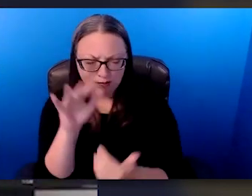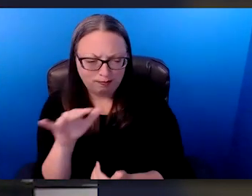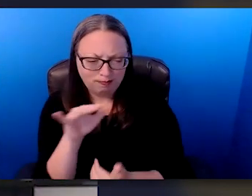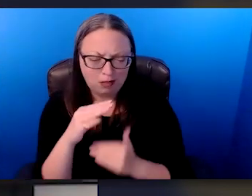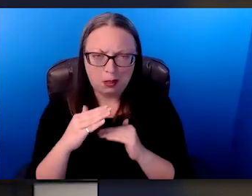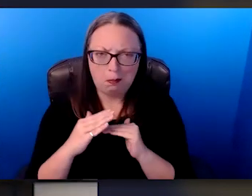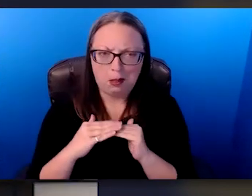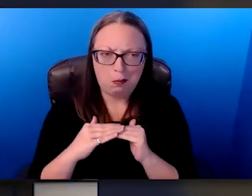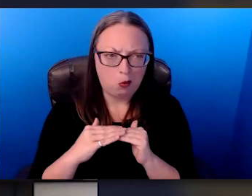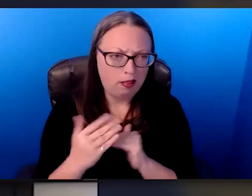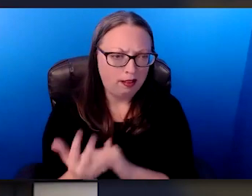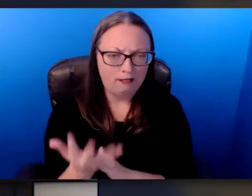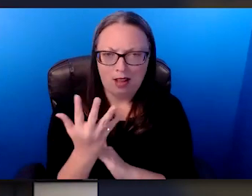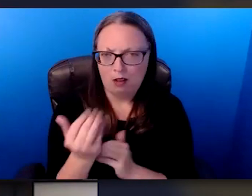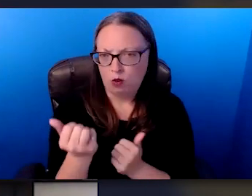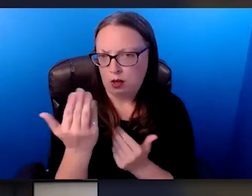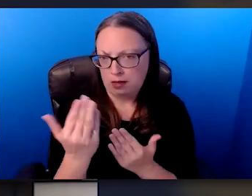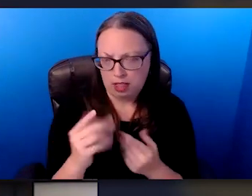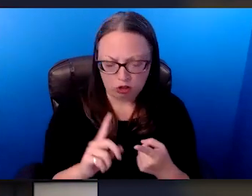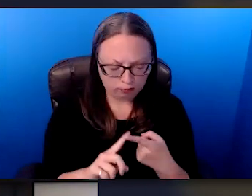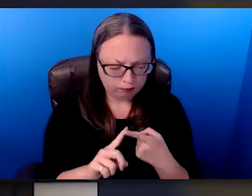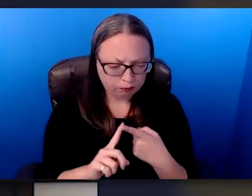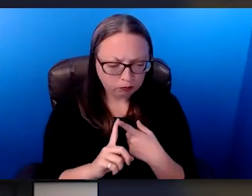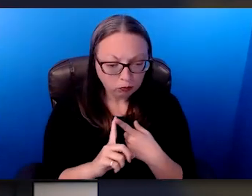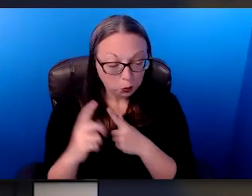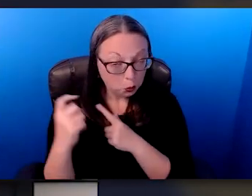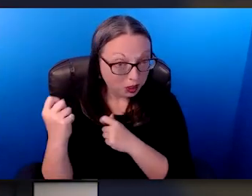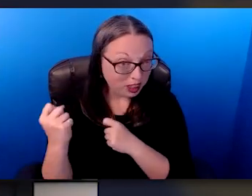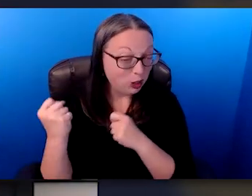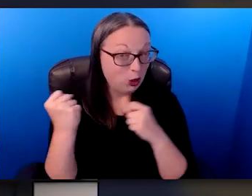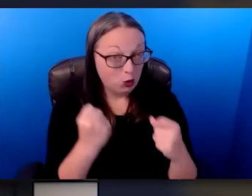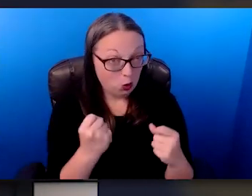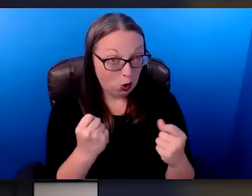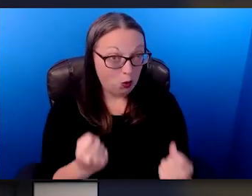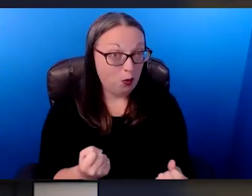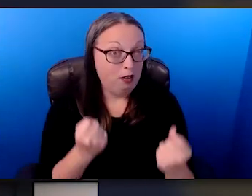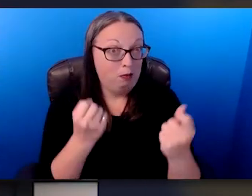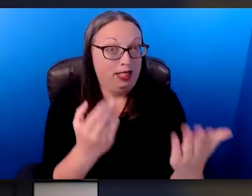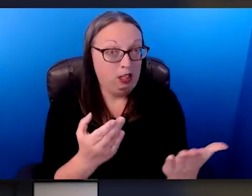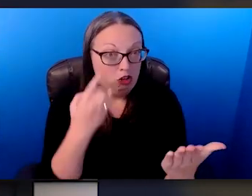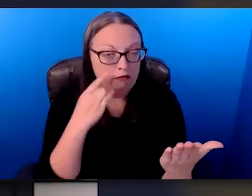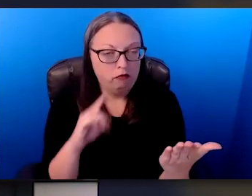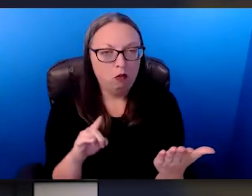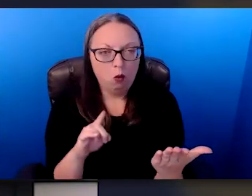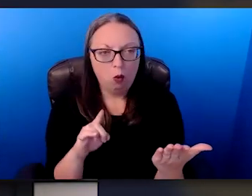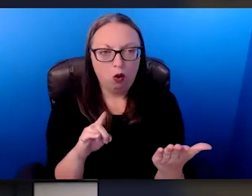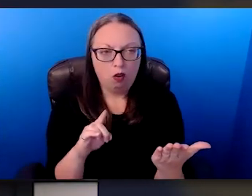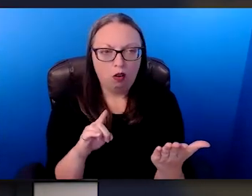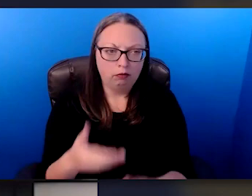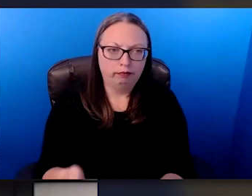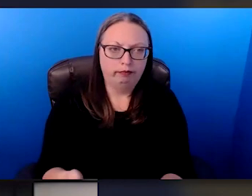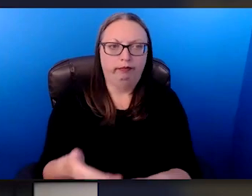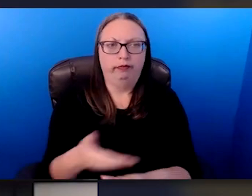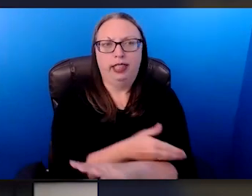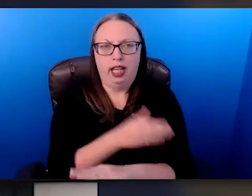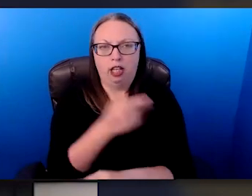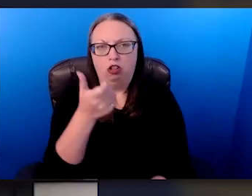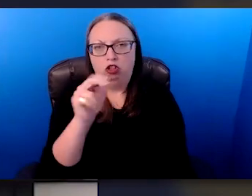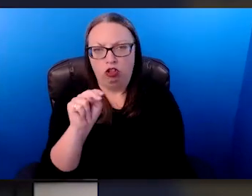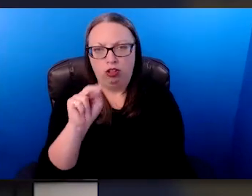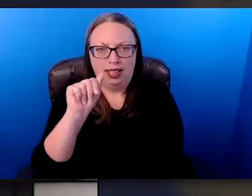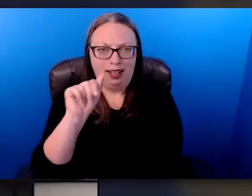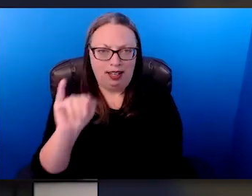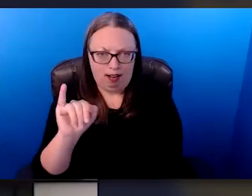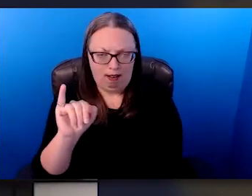it only made 5 recommendations. And one of them was a very strongly recommendation for to enhance Gen AI literacy